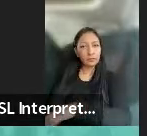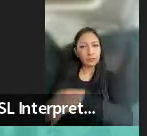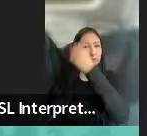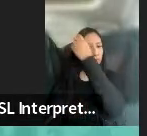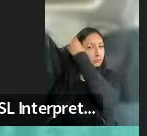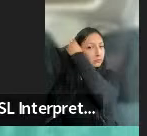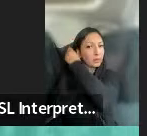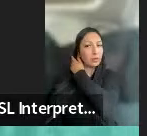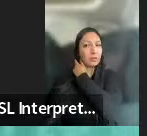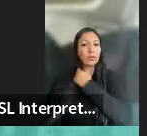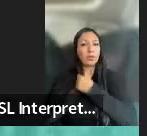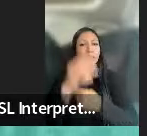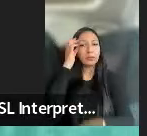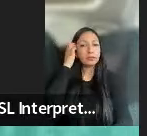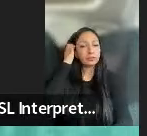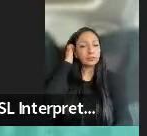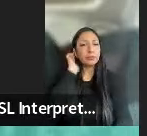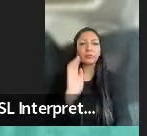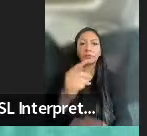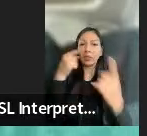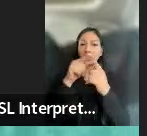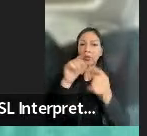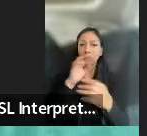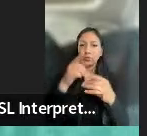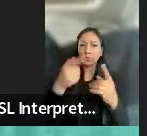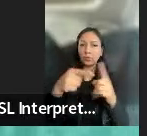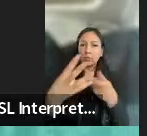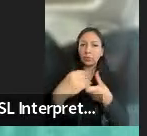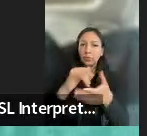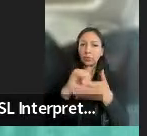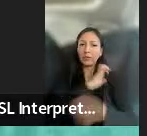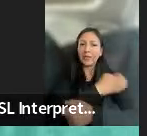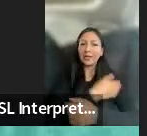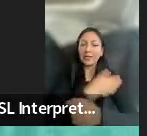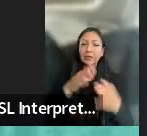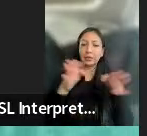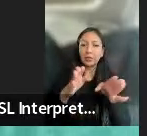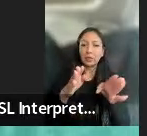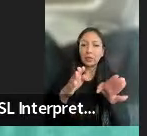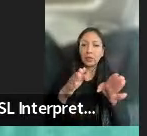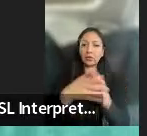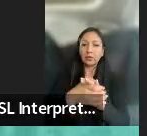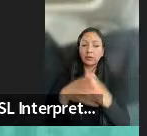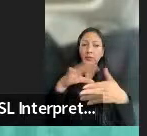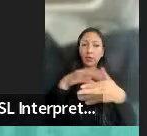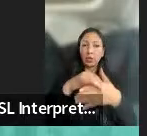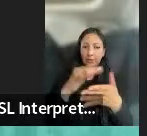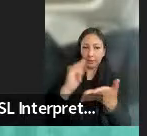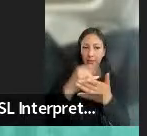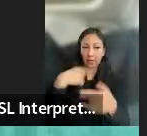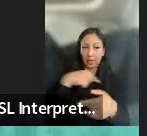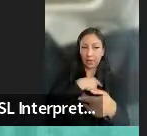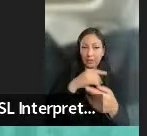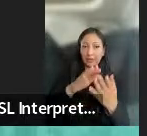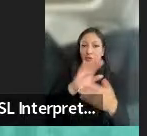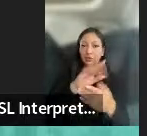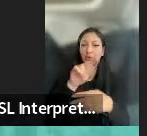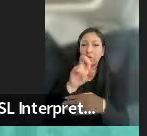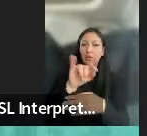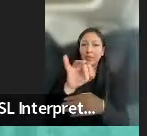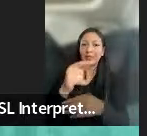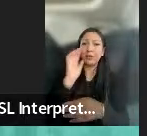So first, I'm going to talk about our goals when it comes to energy and the general context in which our zoning work is built. Next